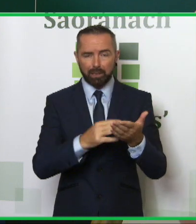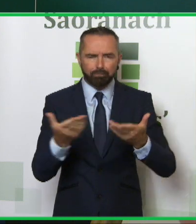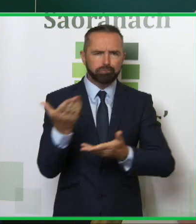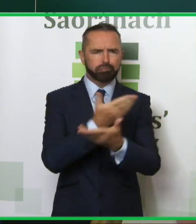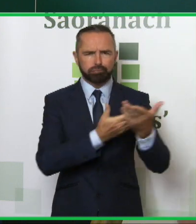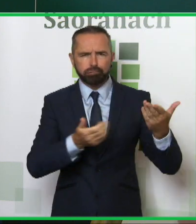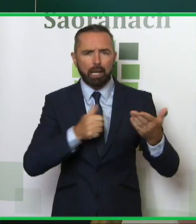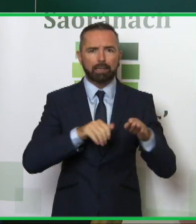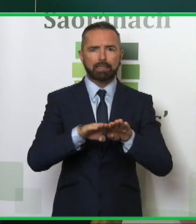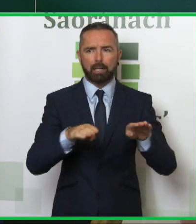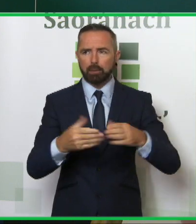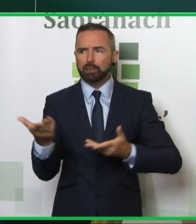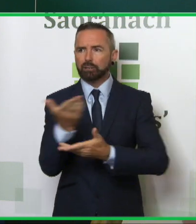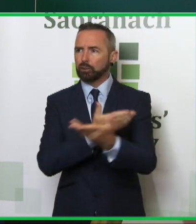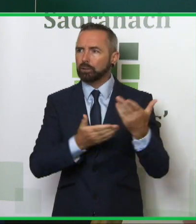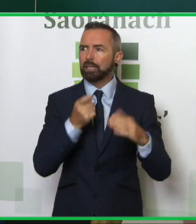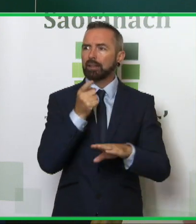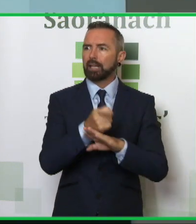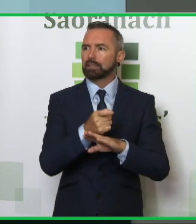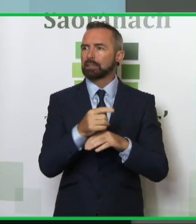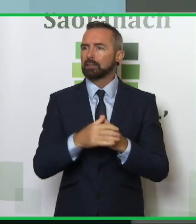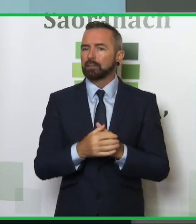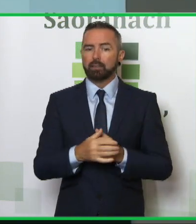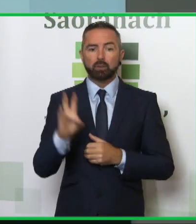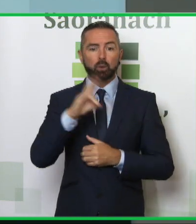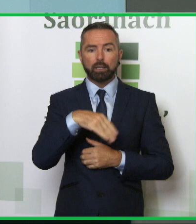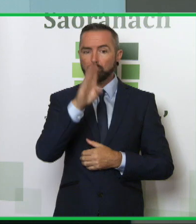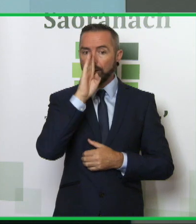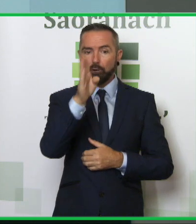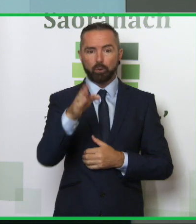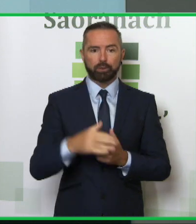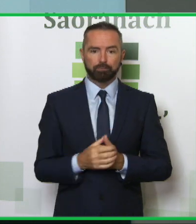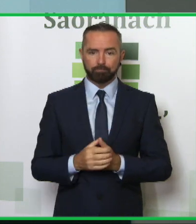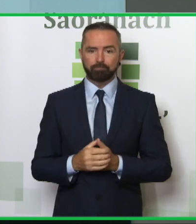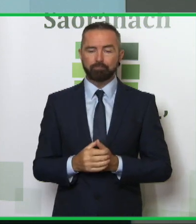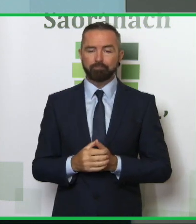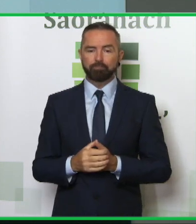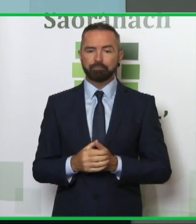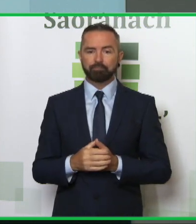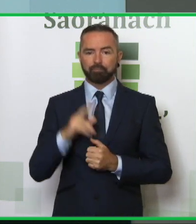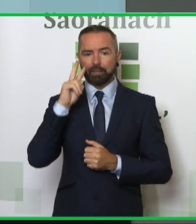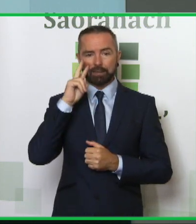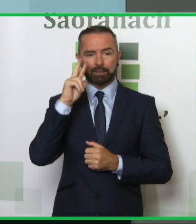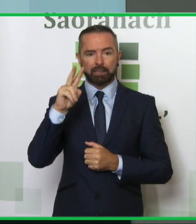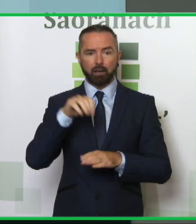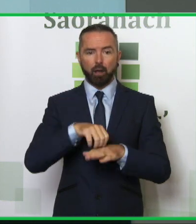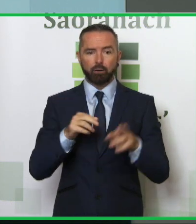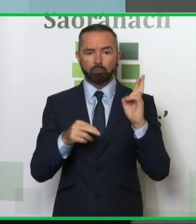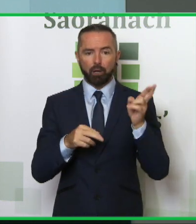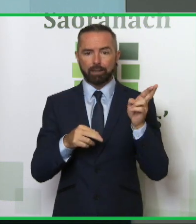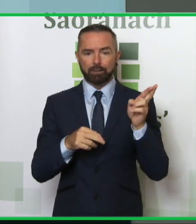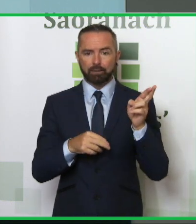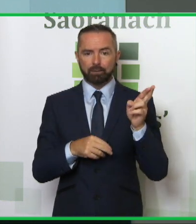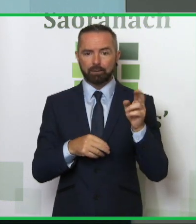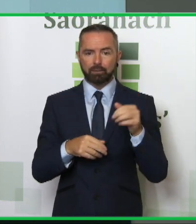most, discussing this. The question is very straightforward. On the right-hand side, as you can see on the screen, you